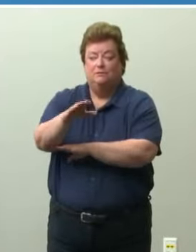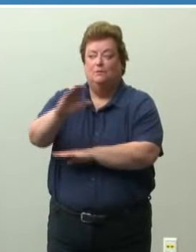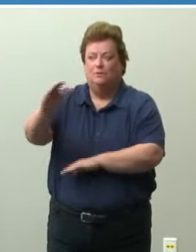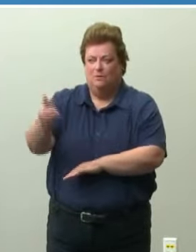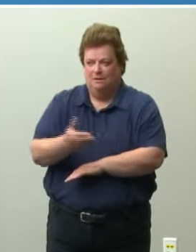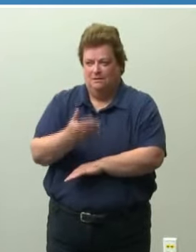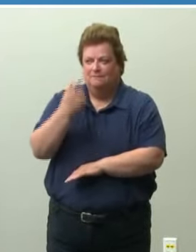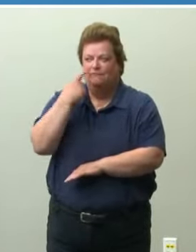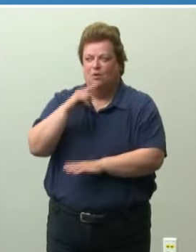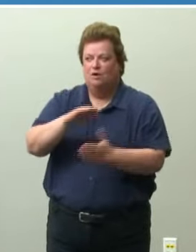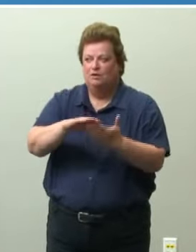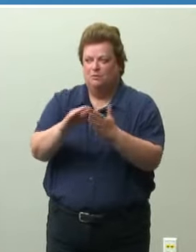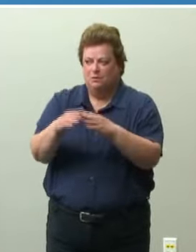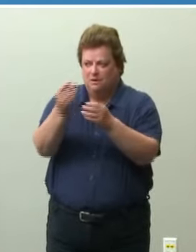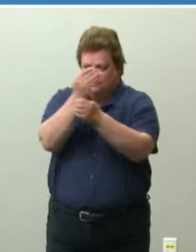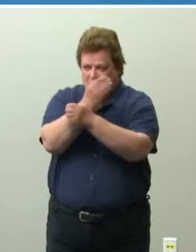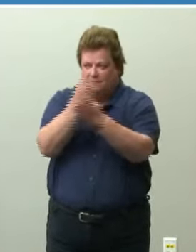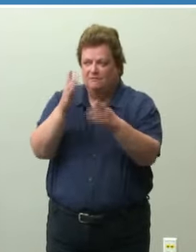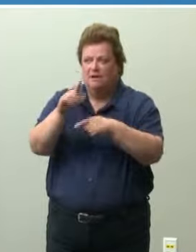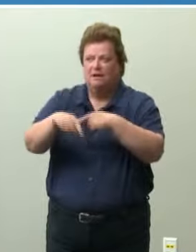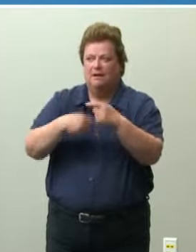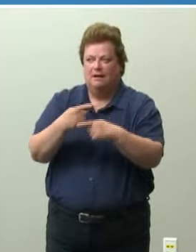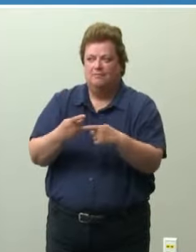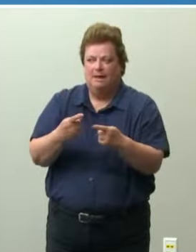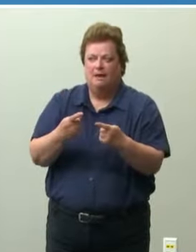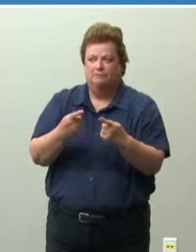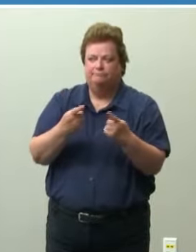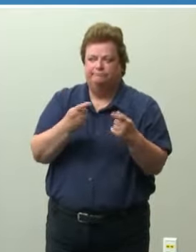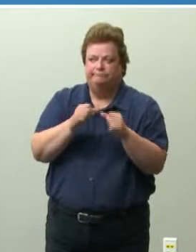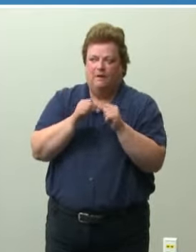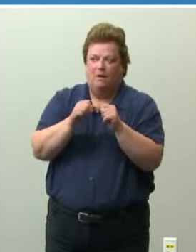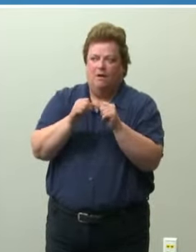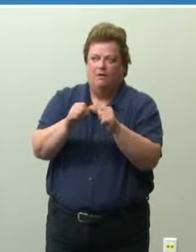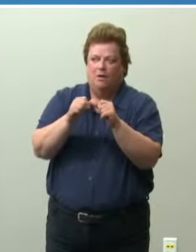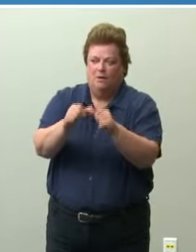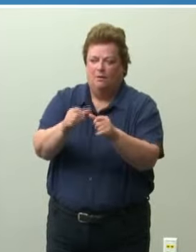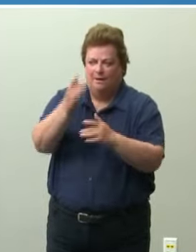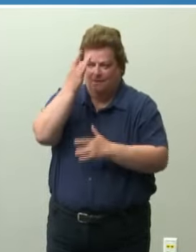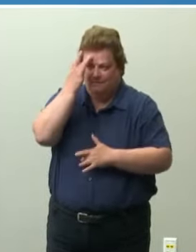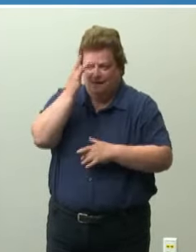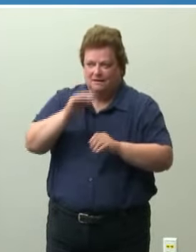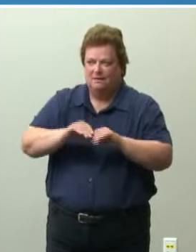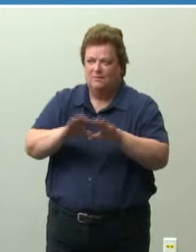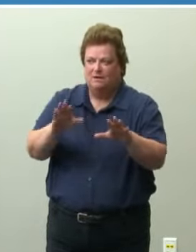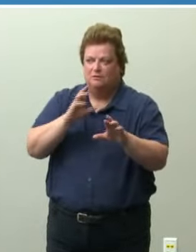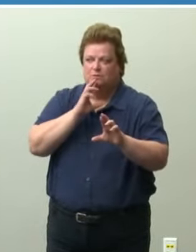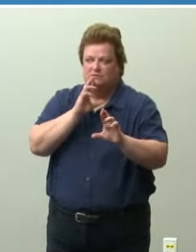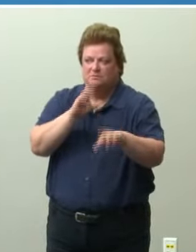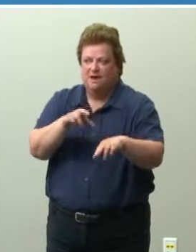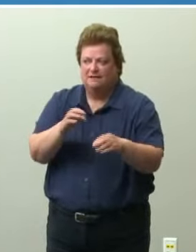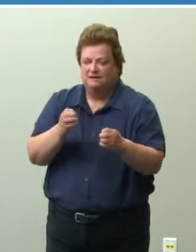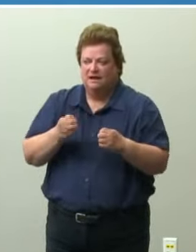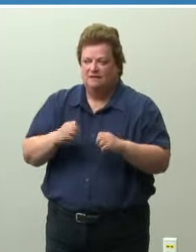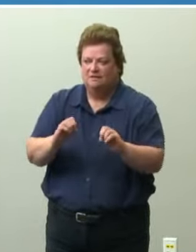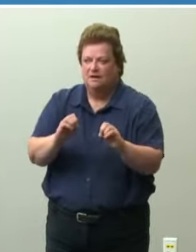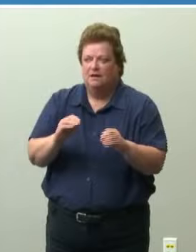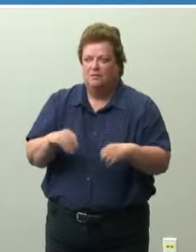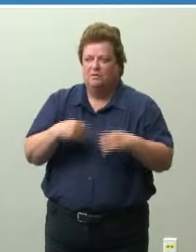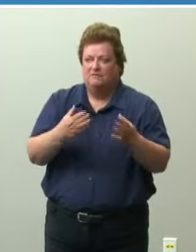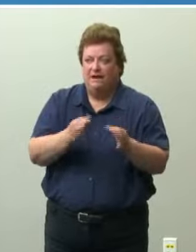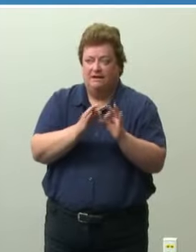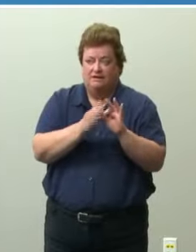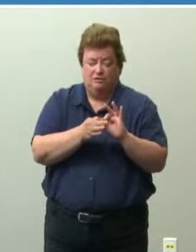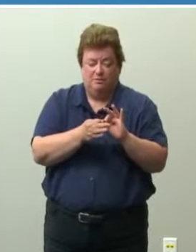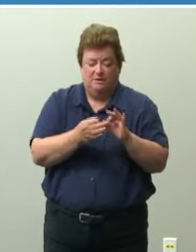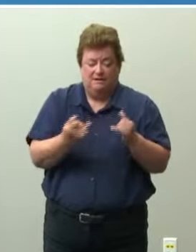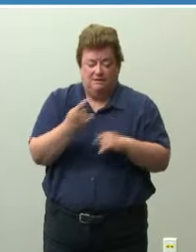Afternoon, and welcome to this community briefing on our ongoing pandemic response efforts. Providing interpretation for